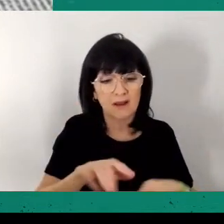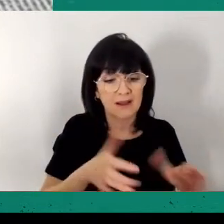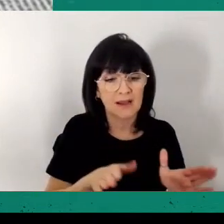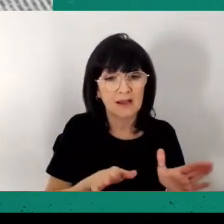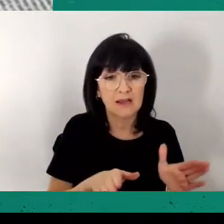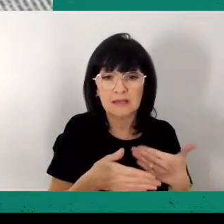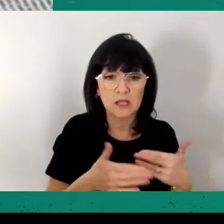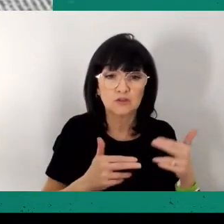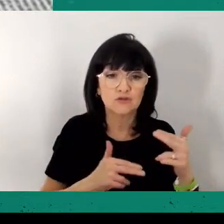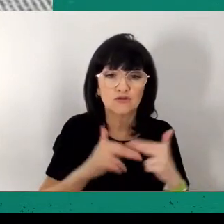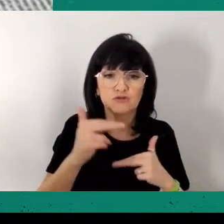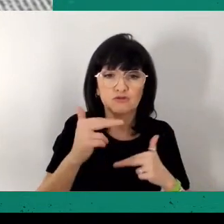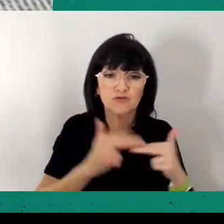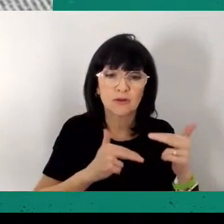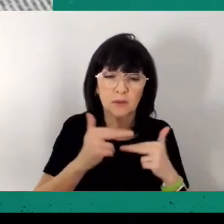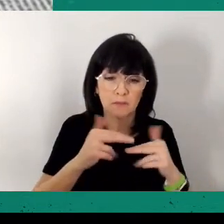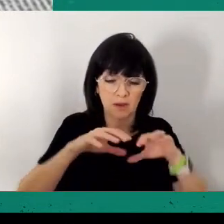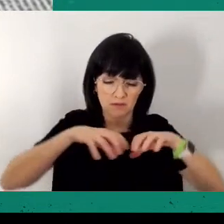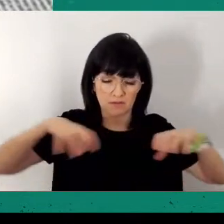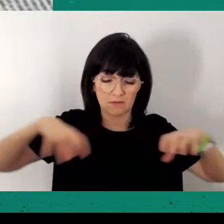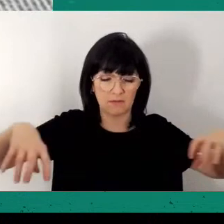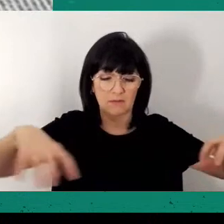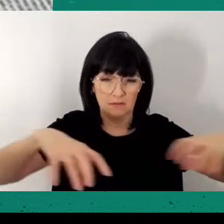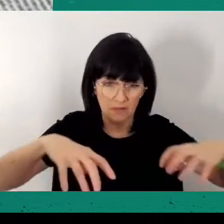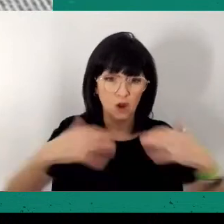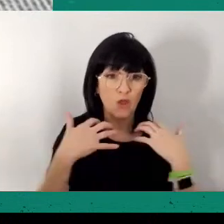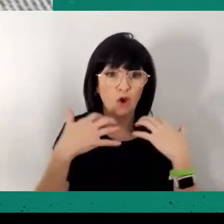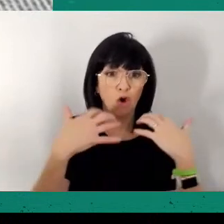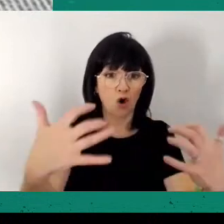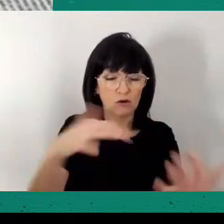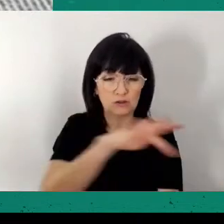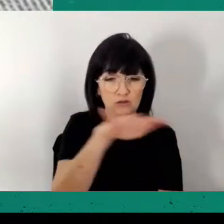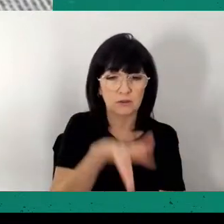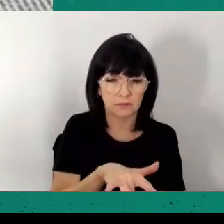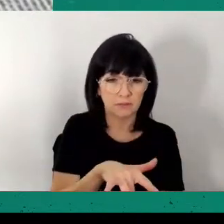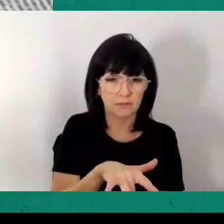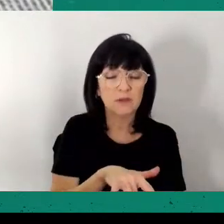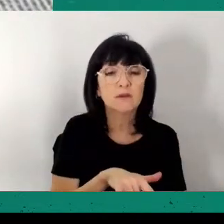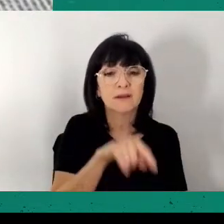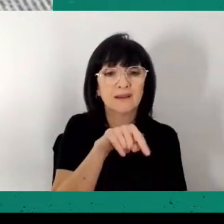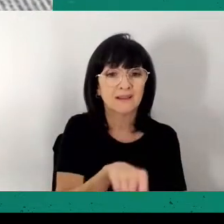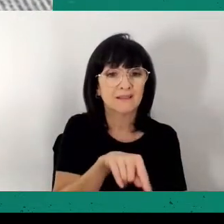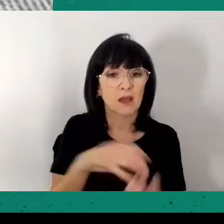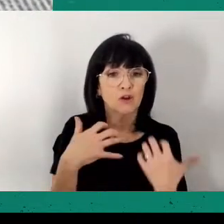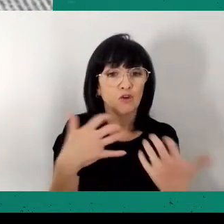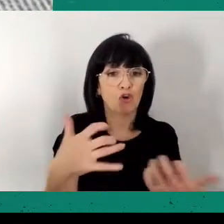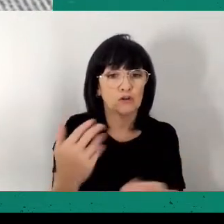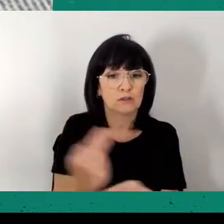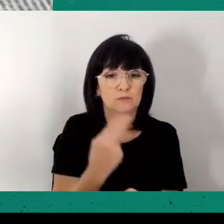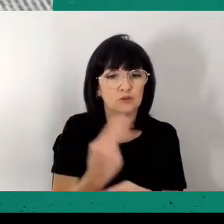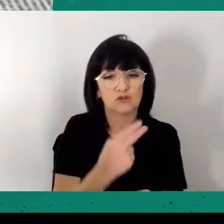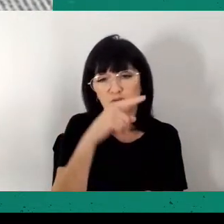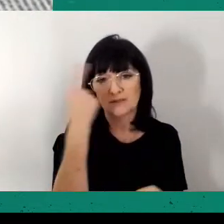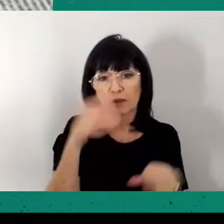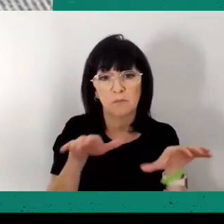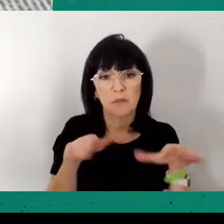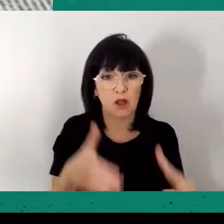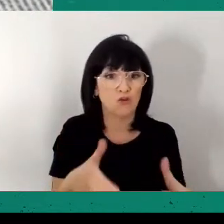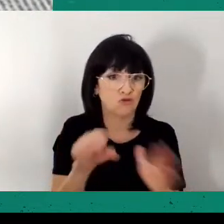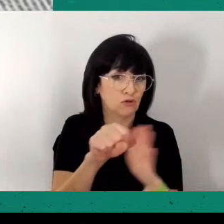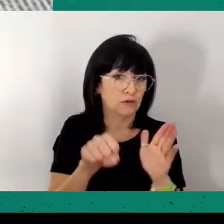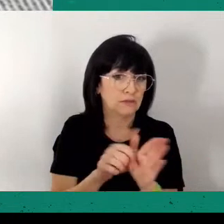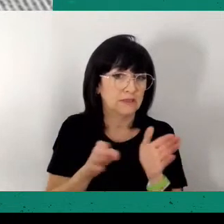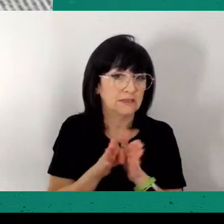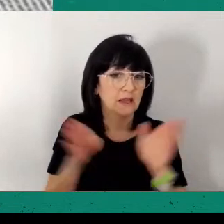the auditorium, and the auditorium was used by Black groups for it's statewide. As a matter of fact, if they had a